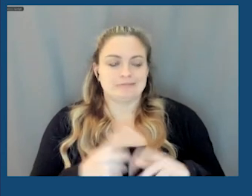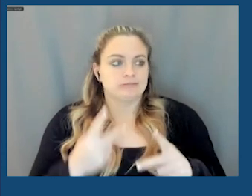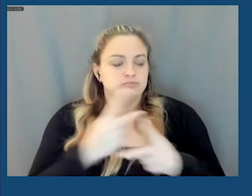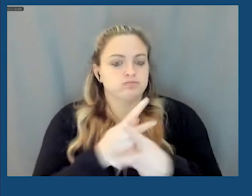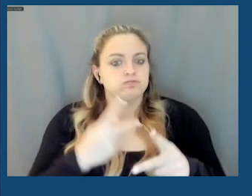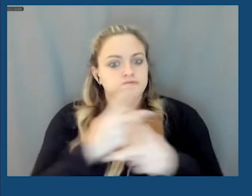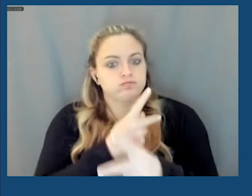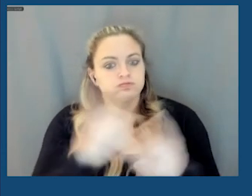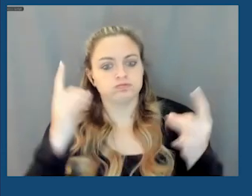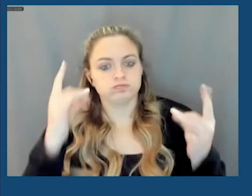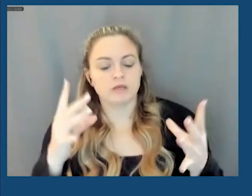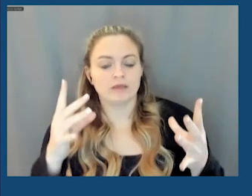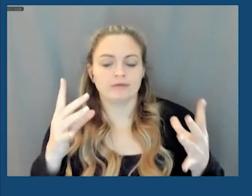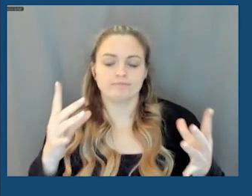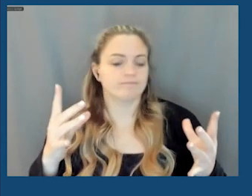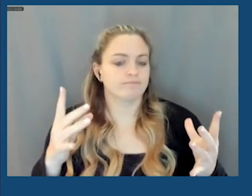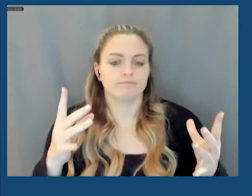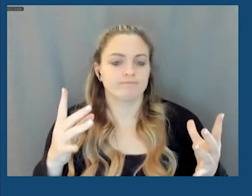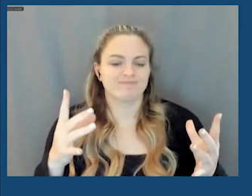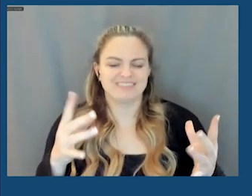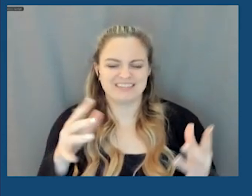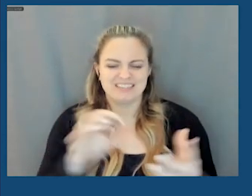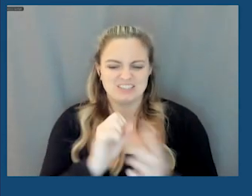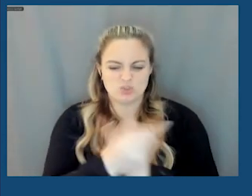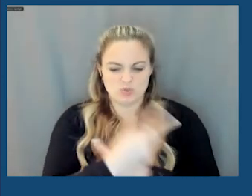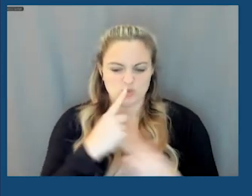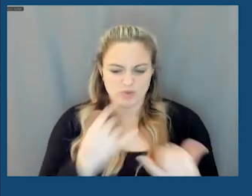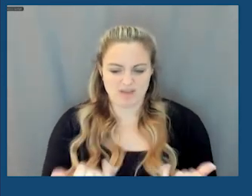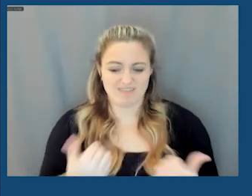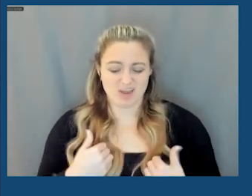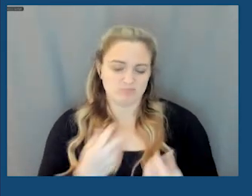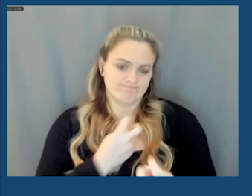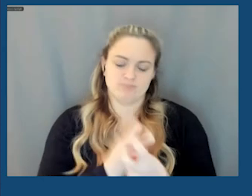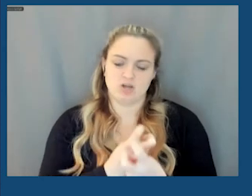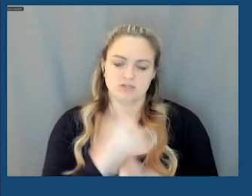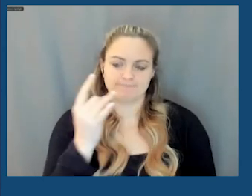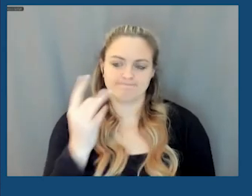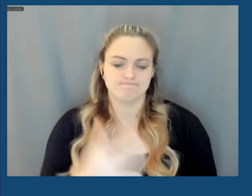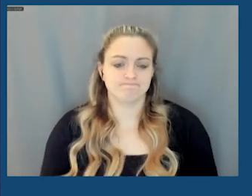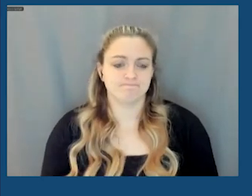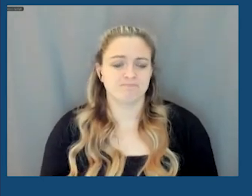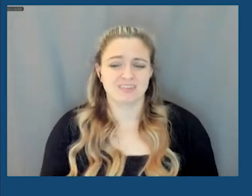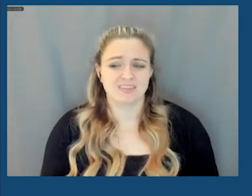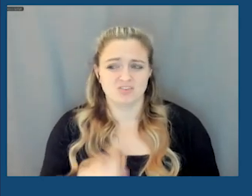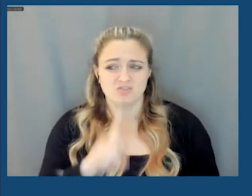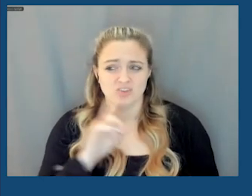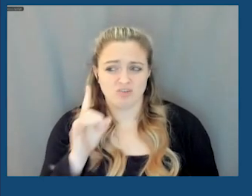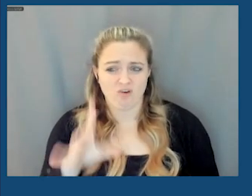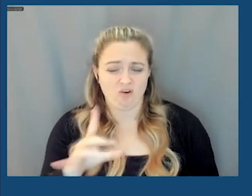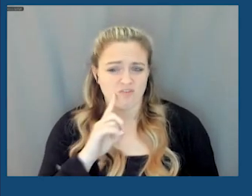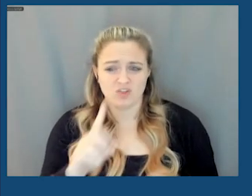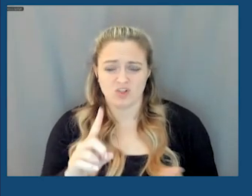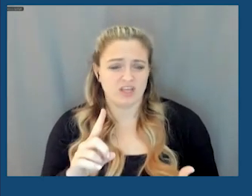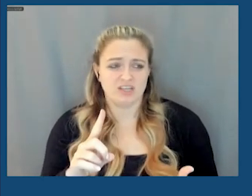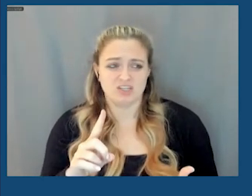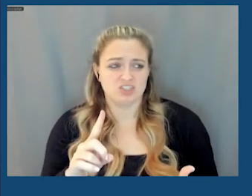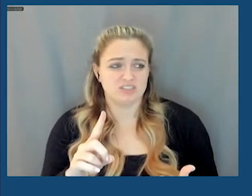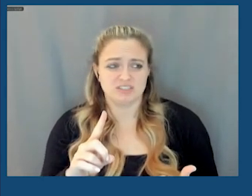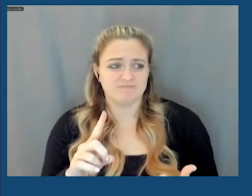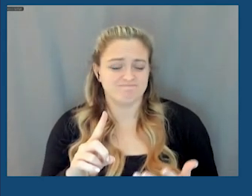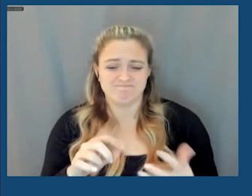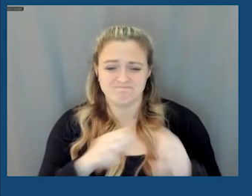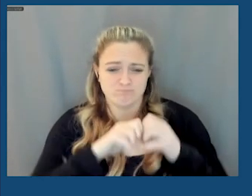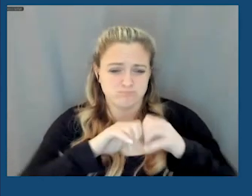violence. The climate we are in right now is very toxic. There's a nastiness and a vitriolic hostility permeating throughout our